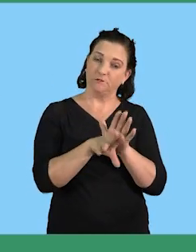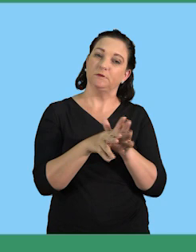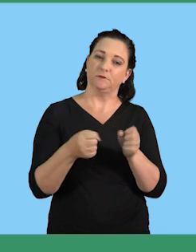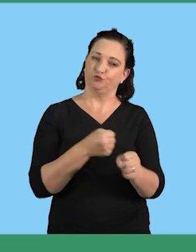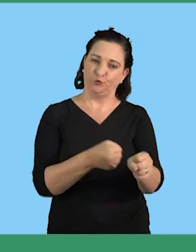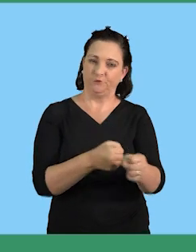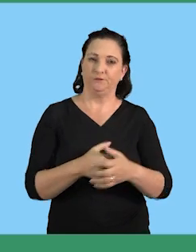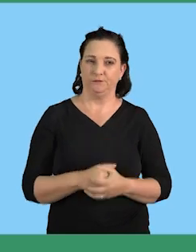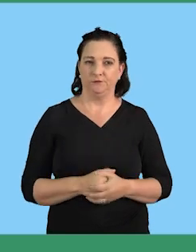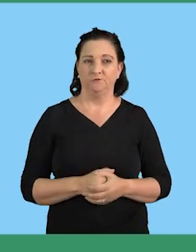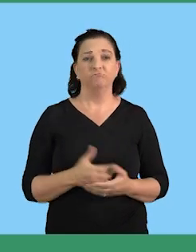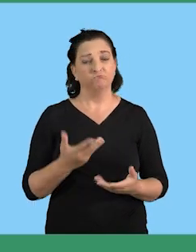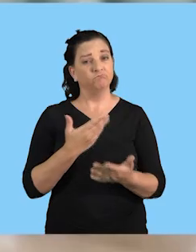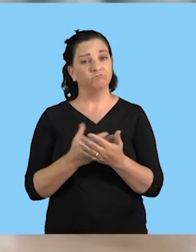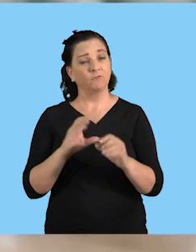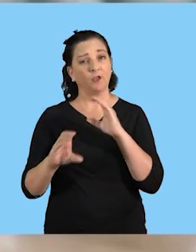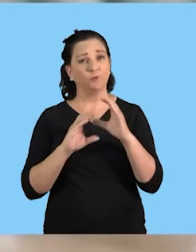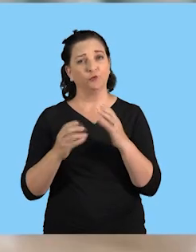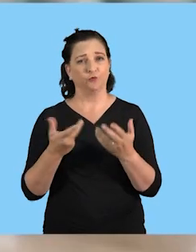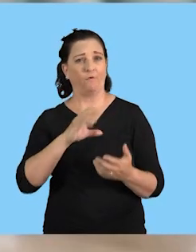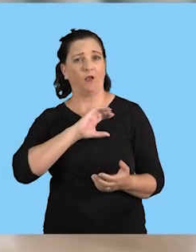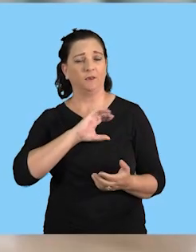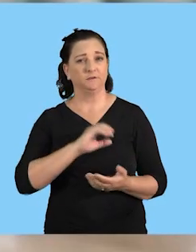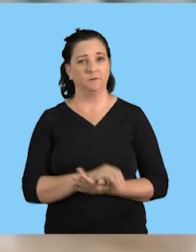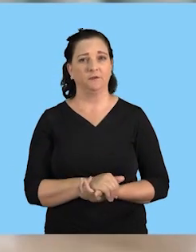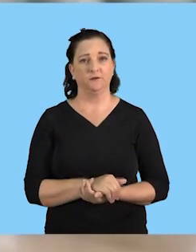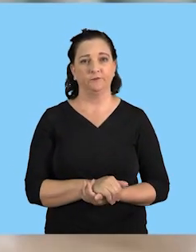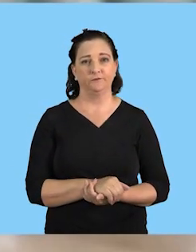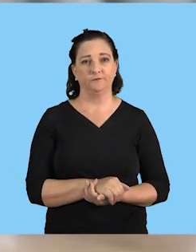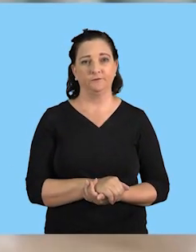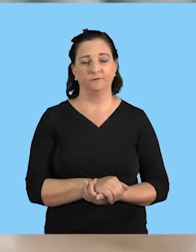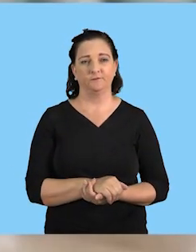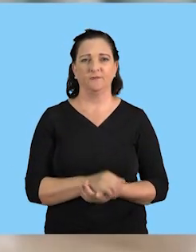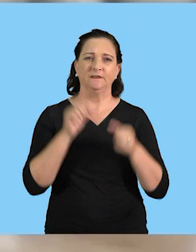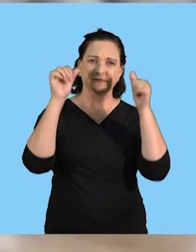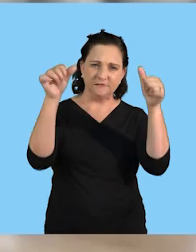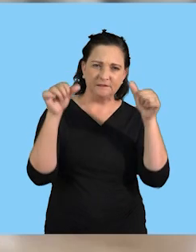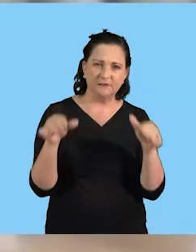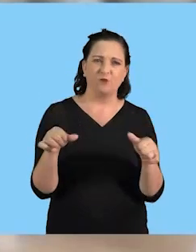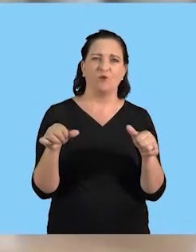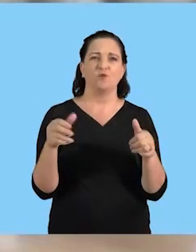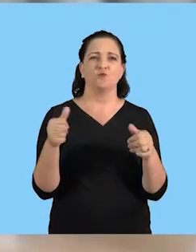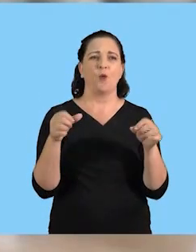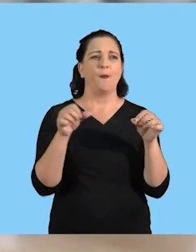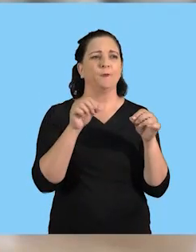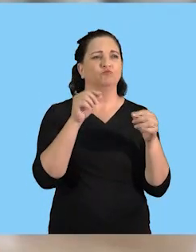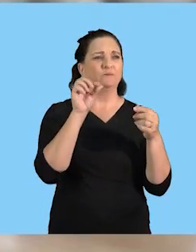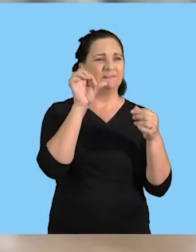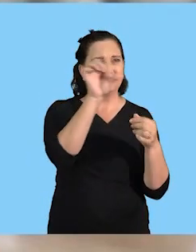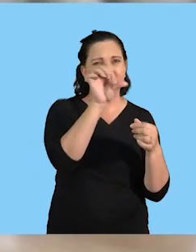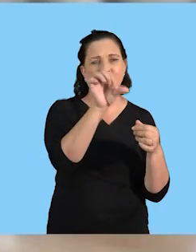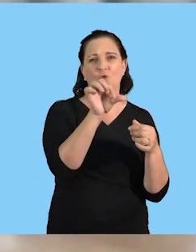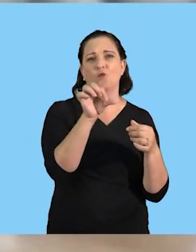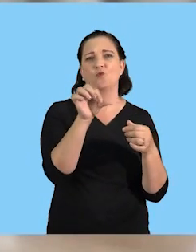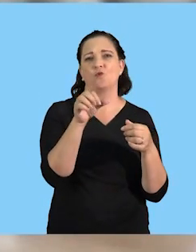to win customers over, to communicate with your customers. So hence, to speak about posters, signs, banners, and flags. But remember,